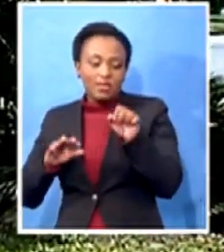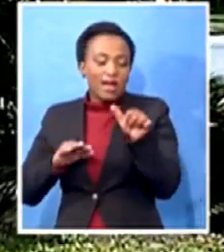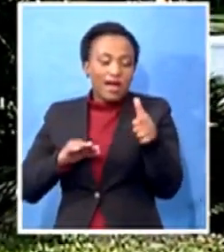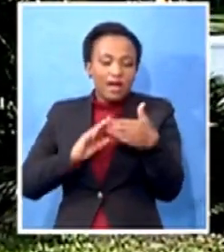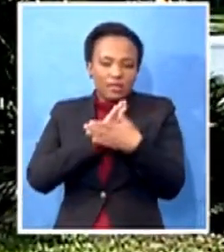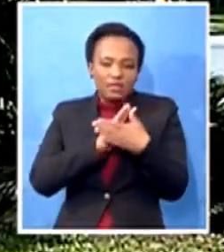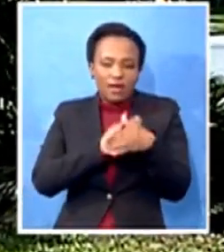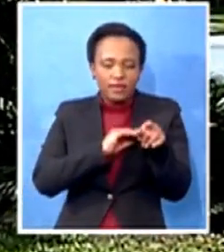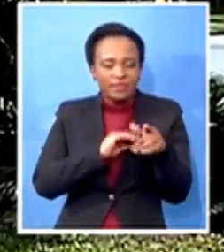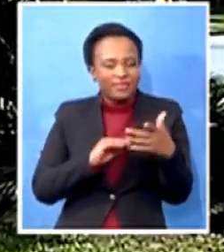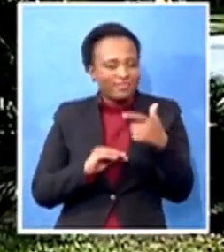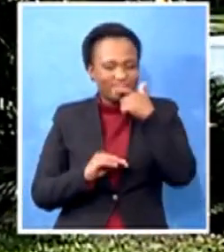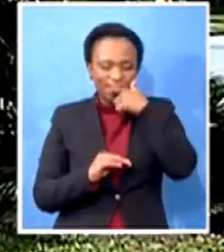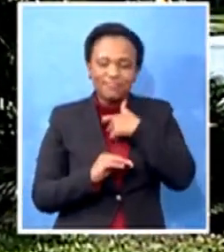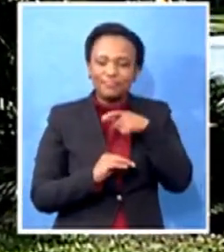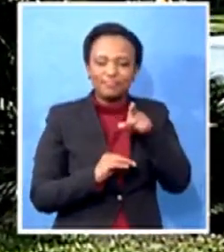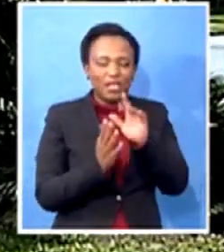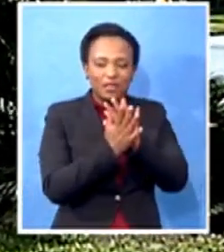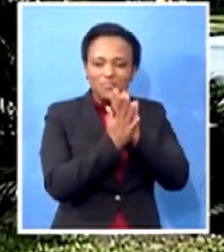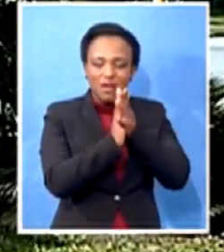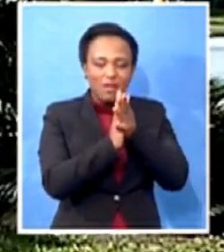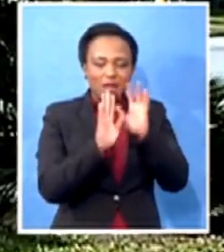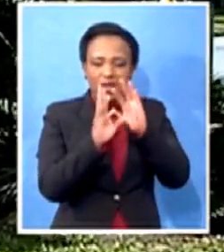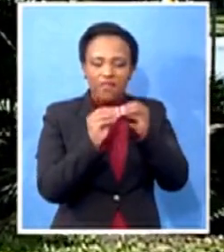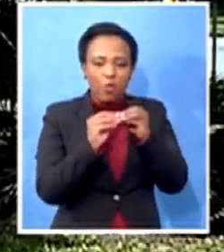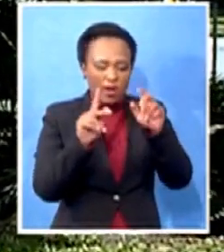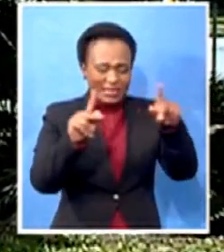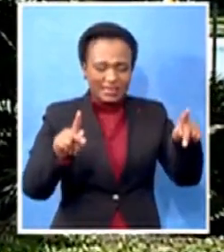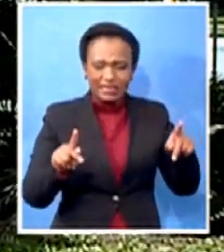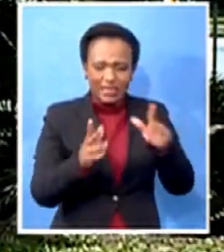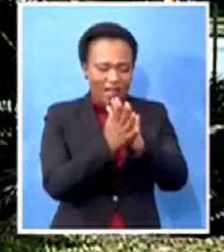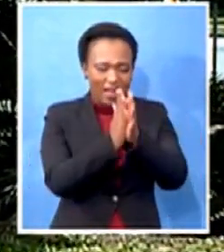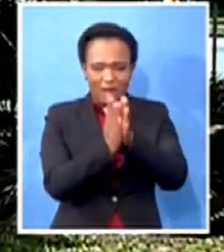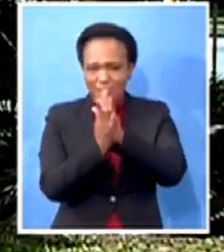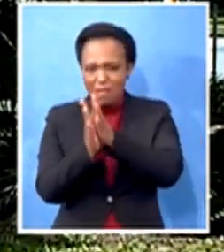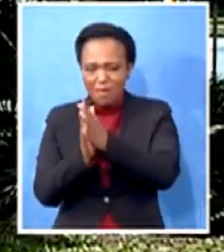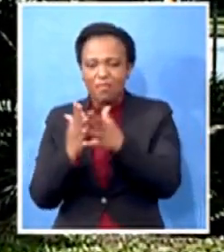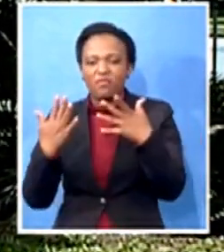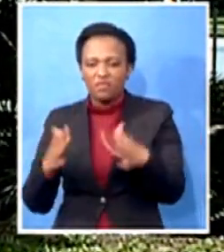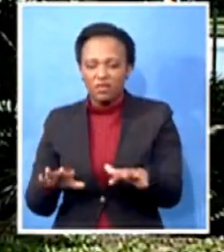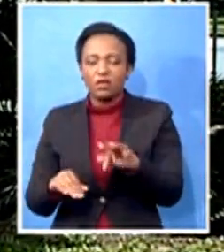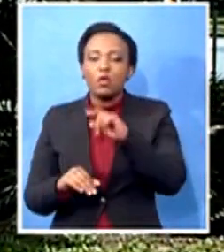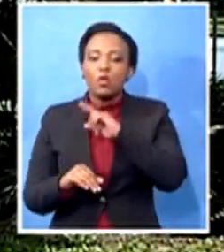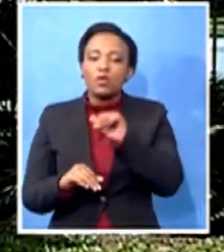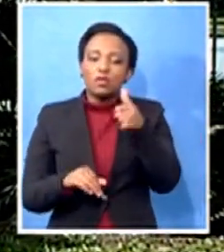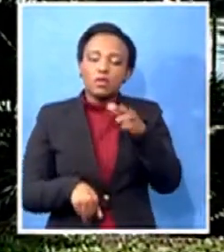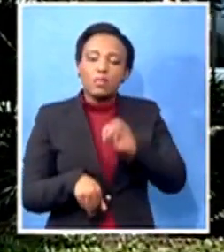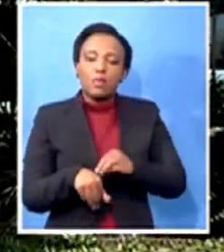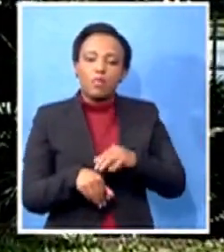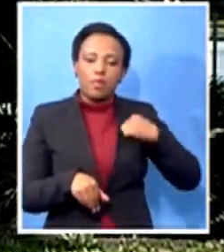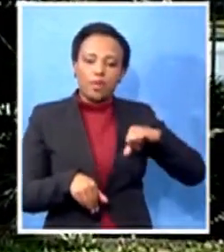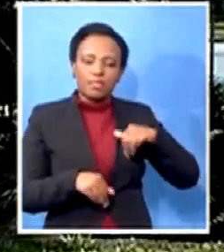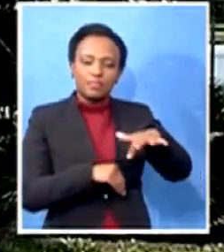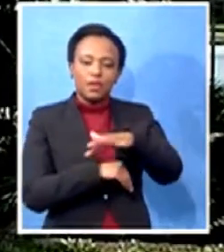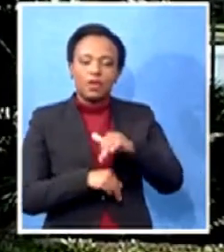destroyed hectares of his farm. Another issue that we are facing, Blaine, in the metro is the issue of water shortage. We are also facing a